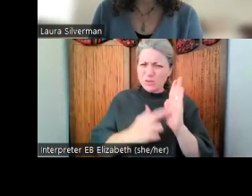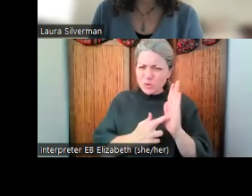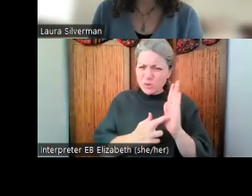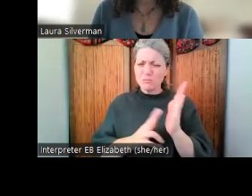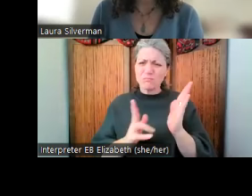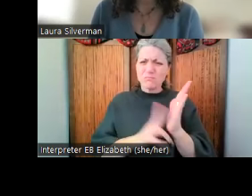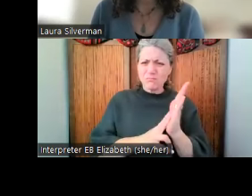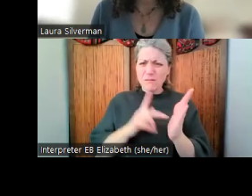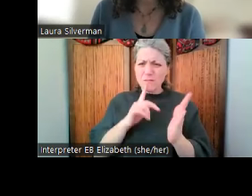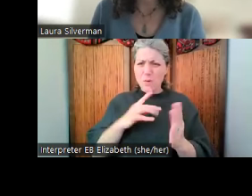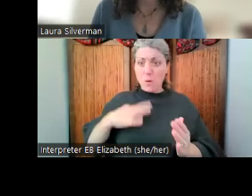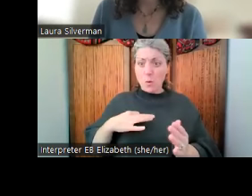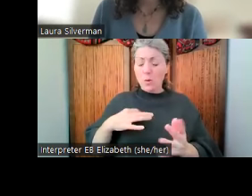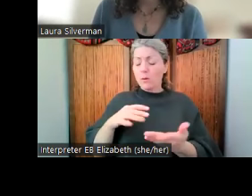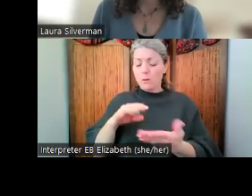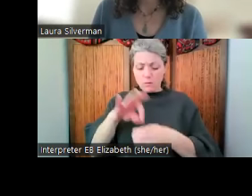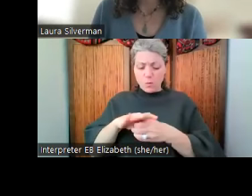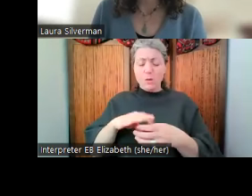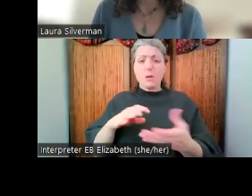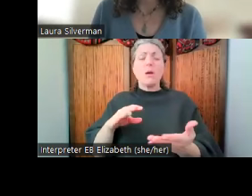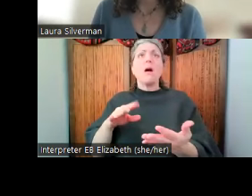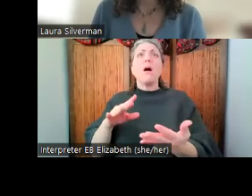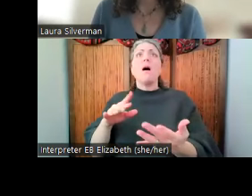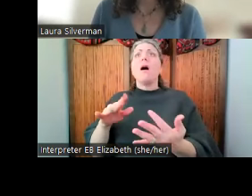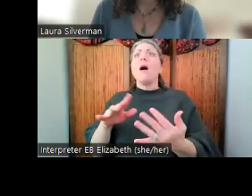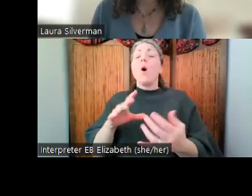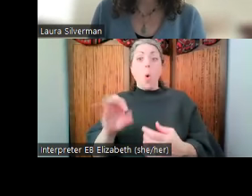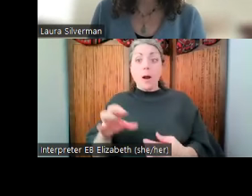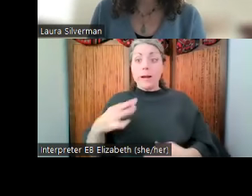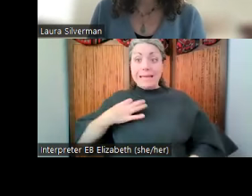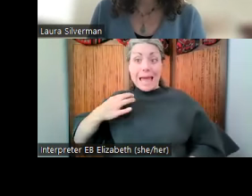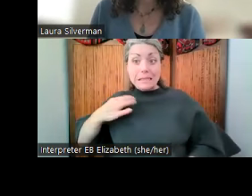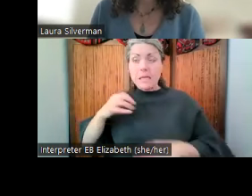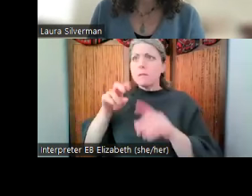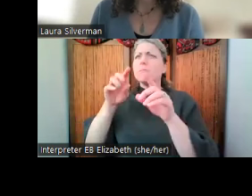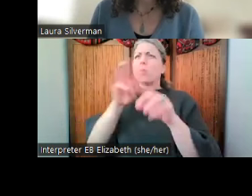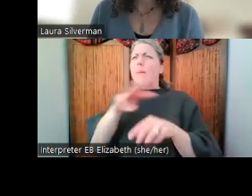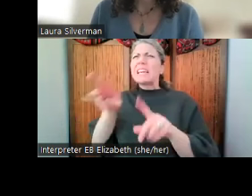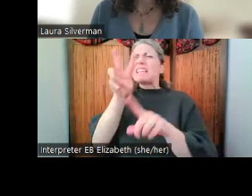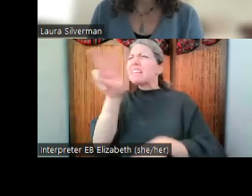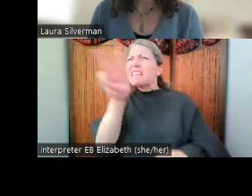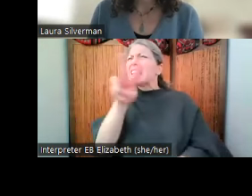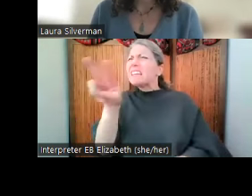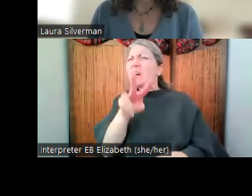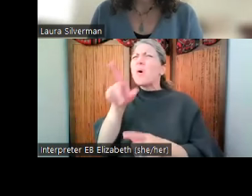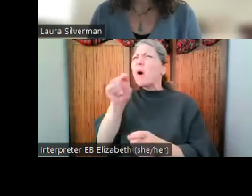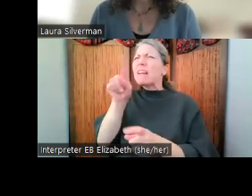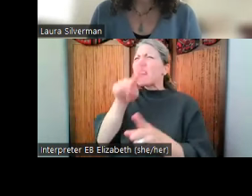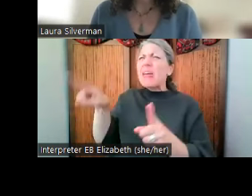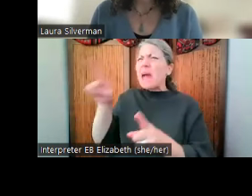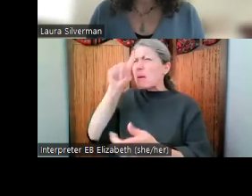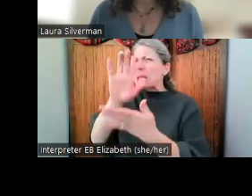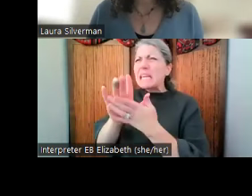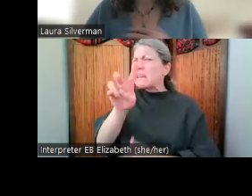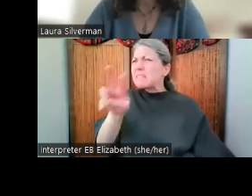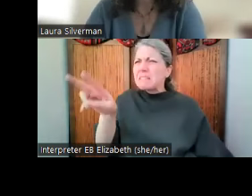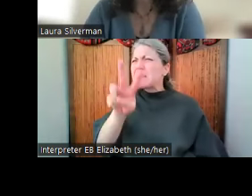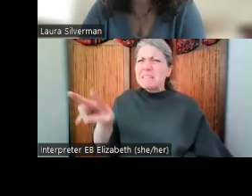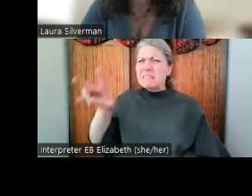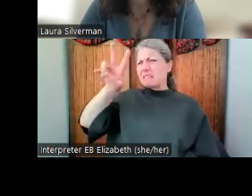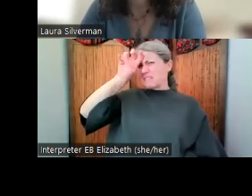candidates' websites to figure out what their platforms are, or even when you get to